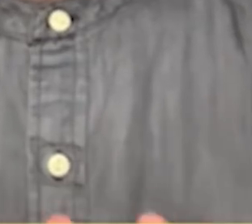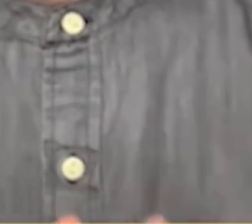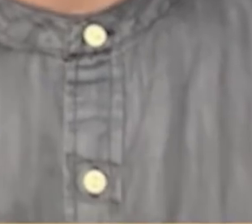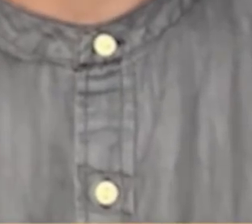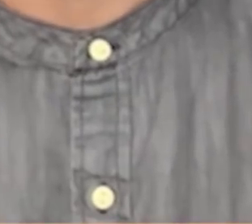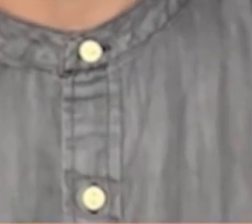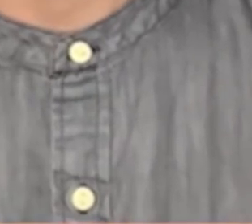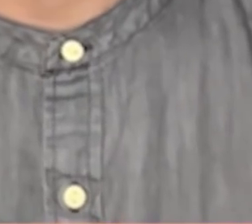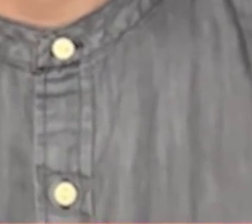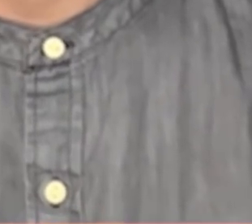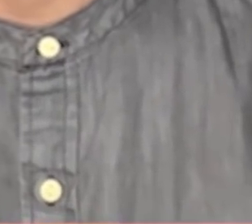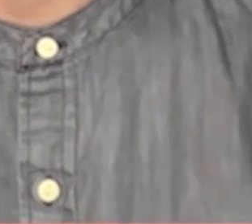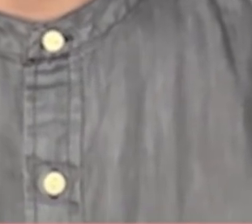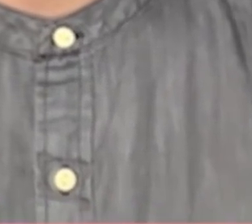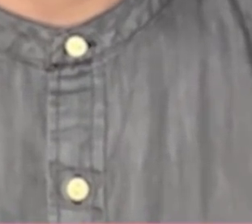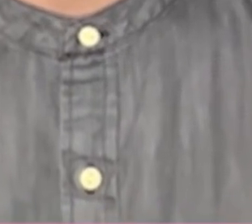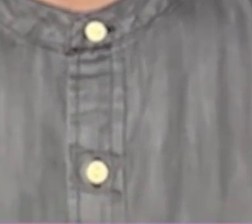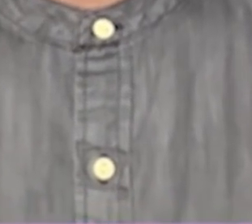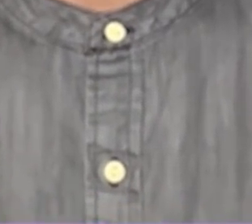we never